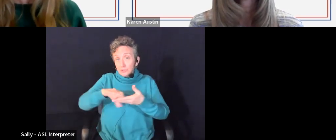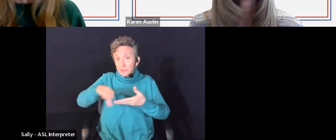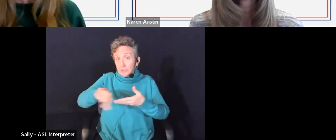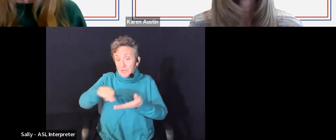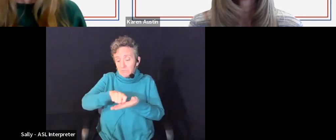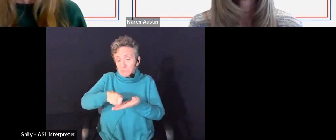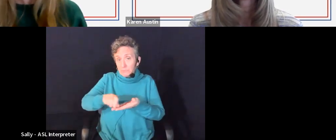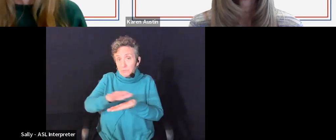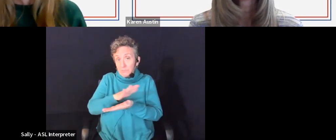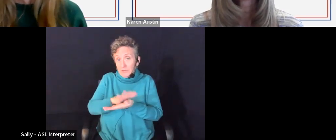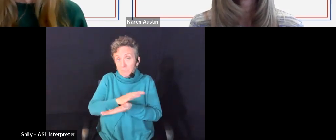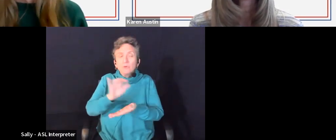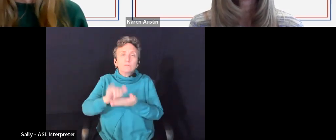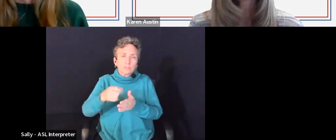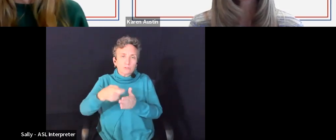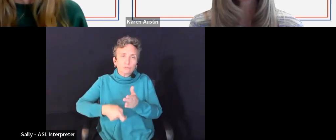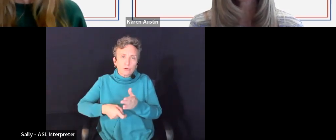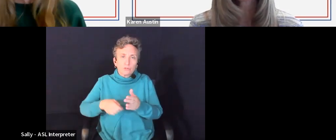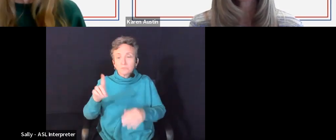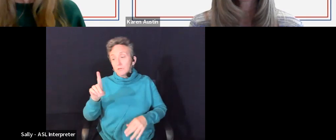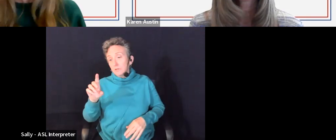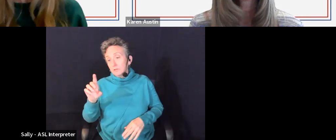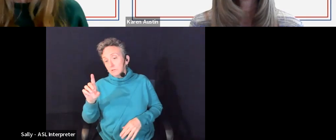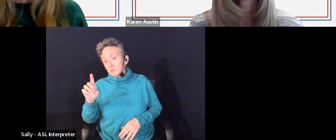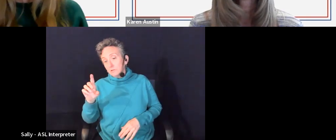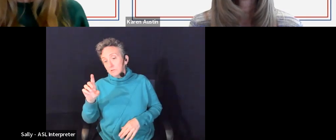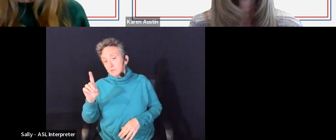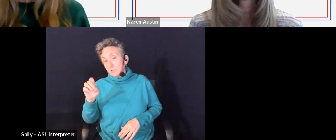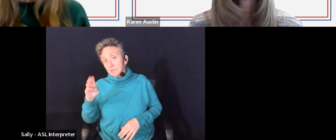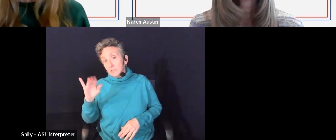select that during the enrollment process, but the debit card comes with no cost.